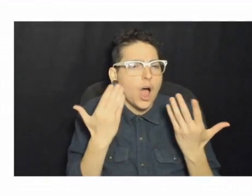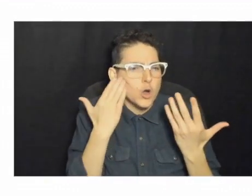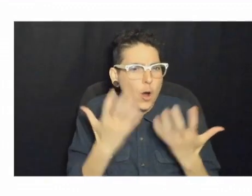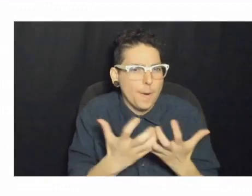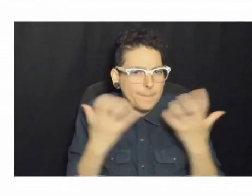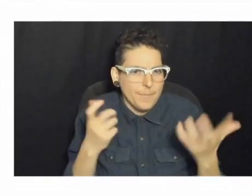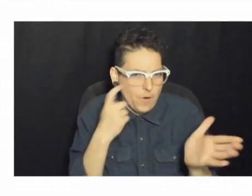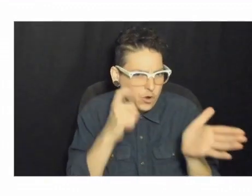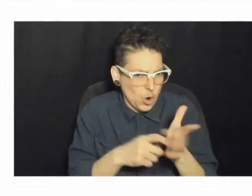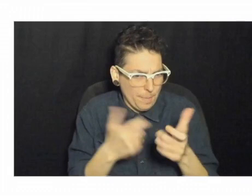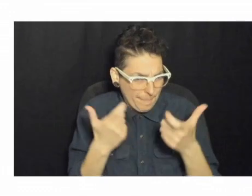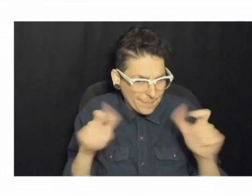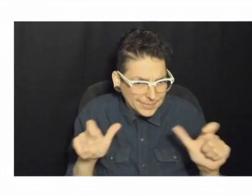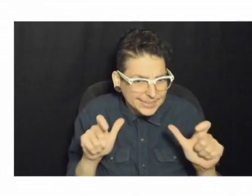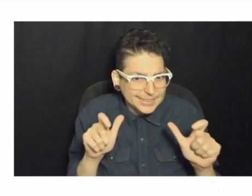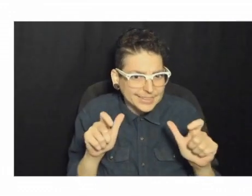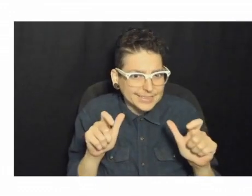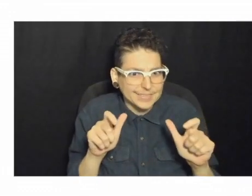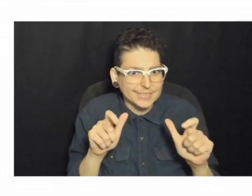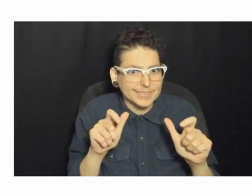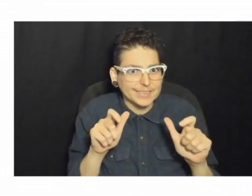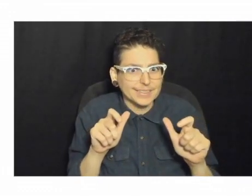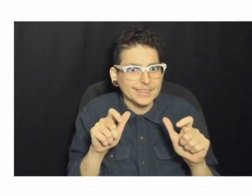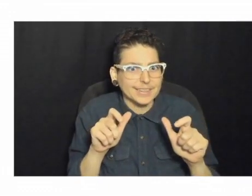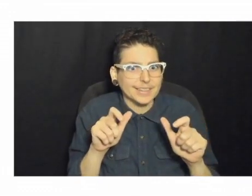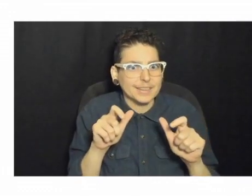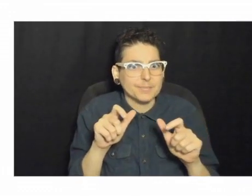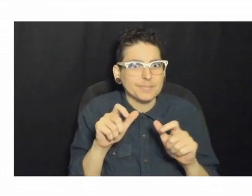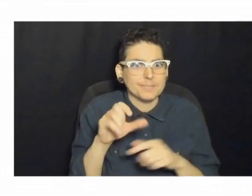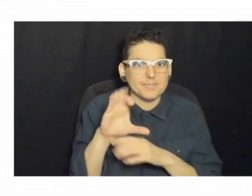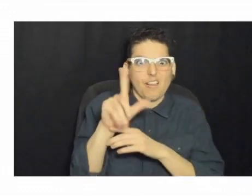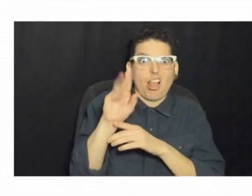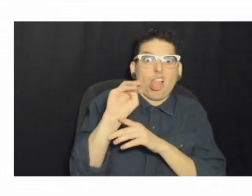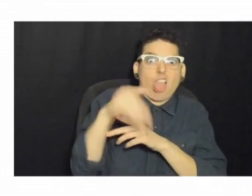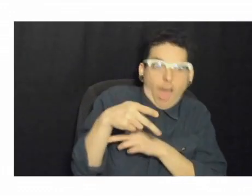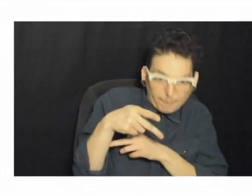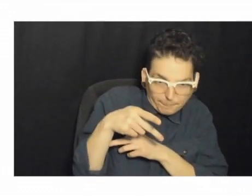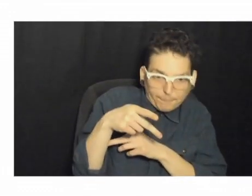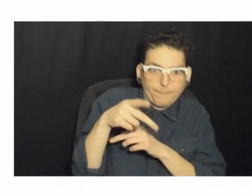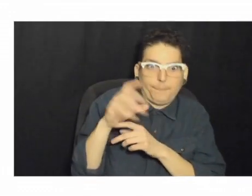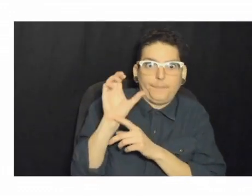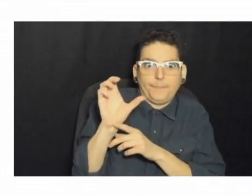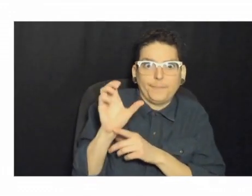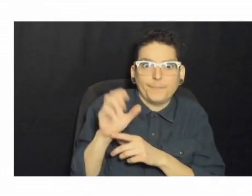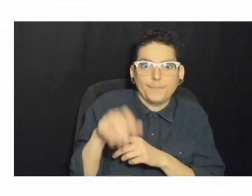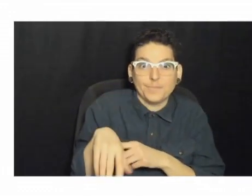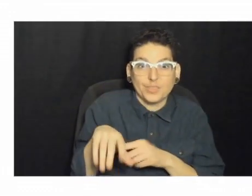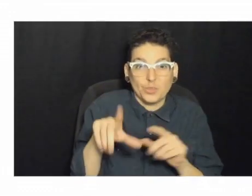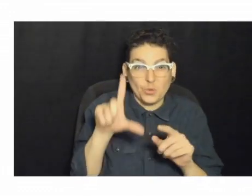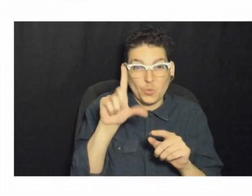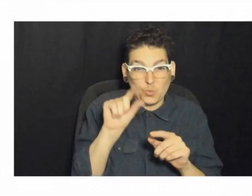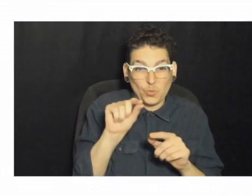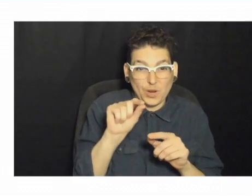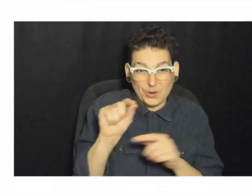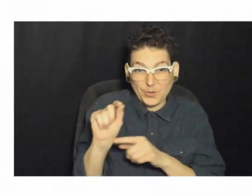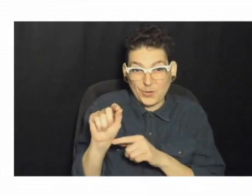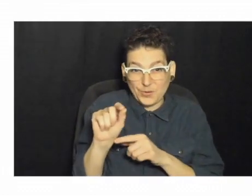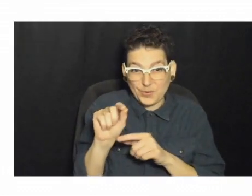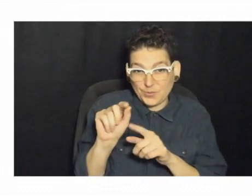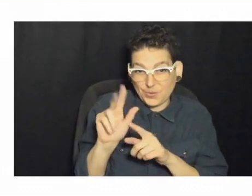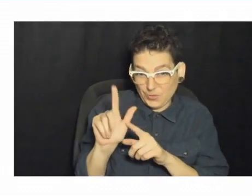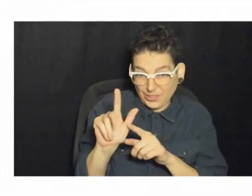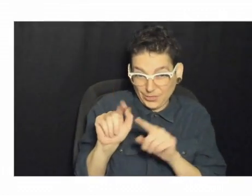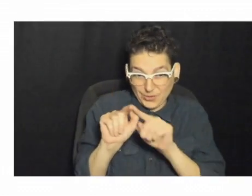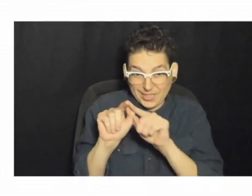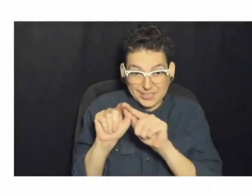clumping of sticky notes sort of in the 2023, 2024, looking out in the next 2 years. And again, not sure if that's